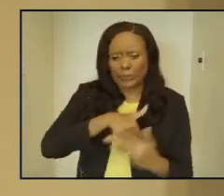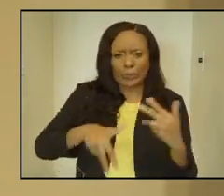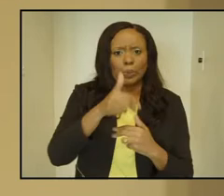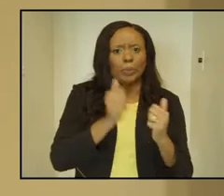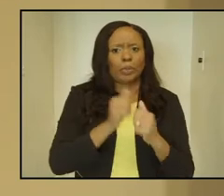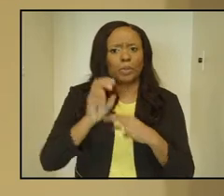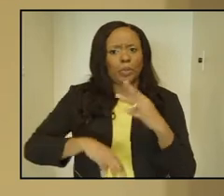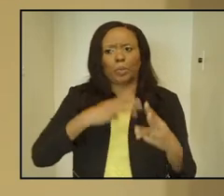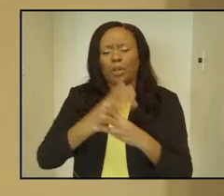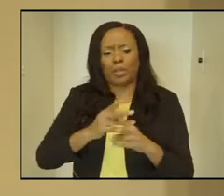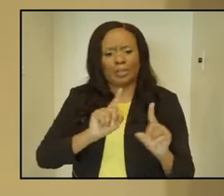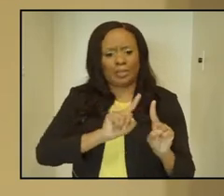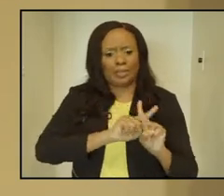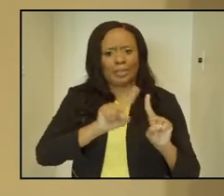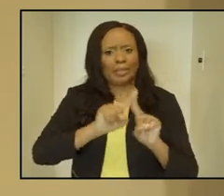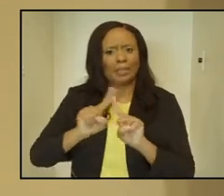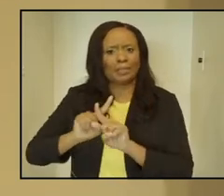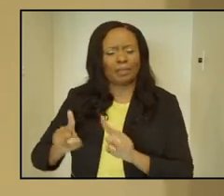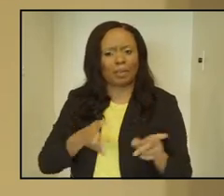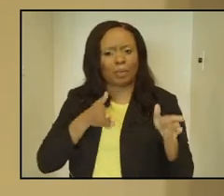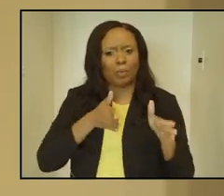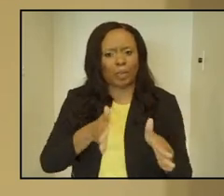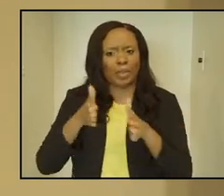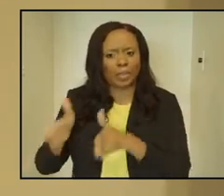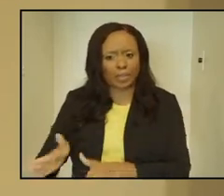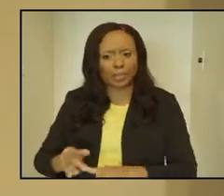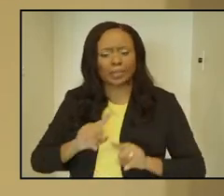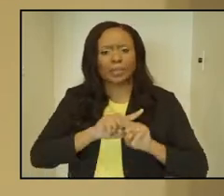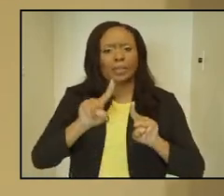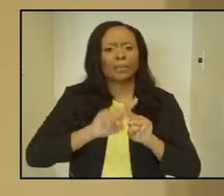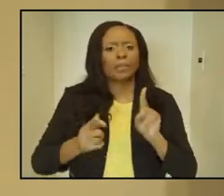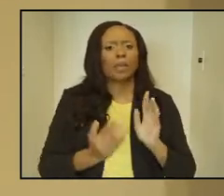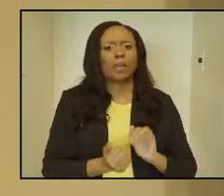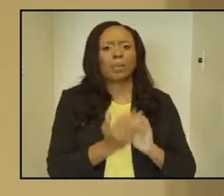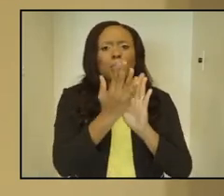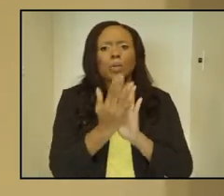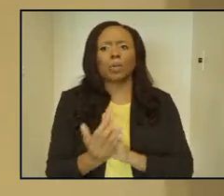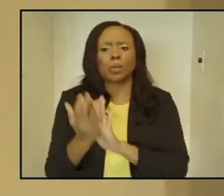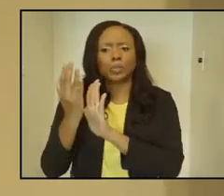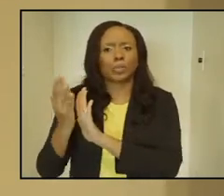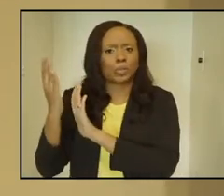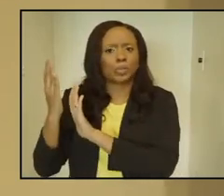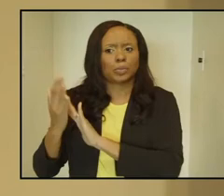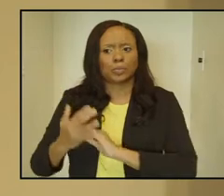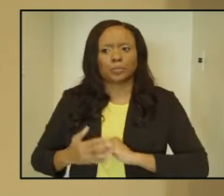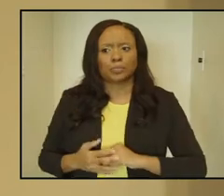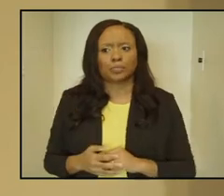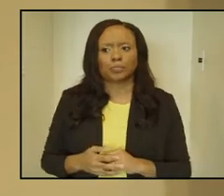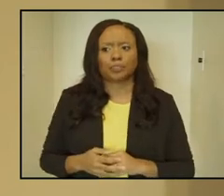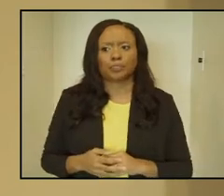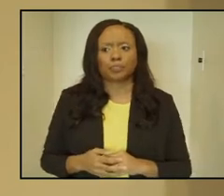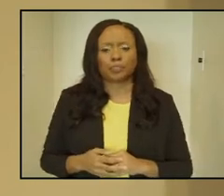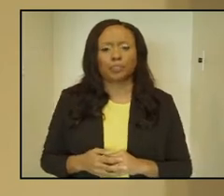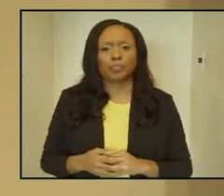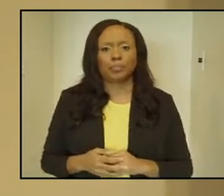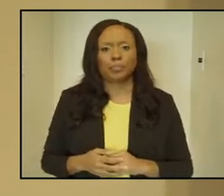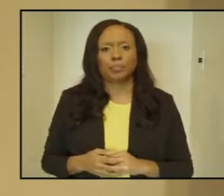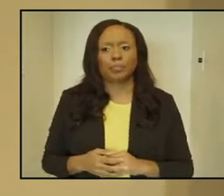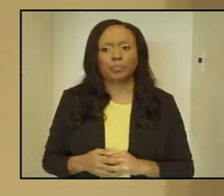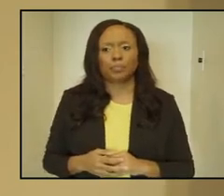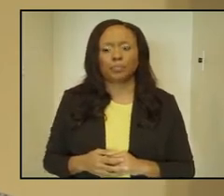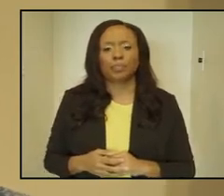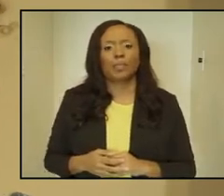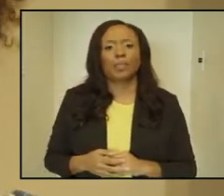And we have to do that by mastering first at home. So what are the things that would cause the